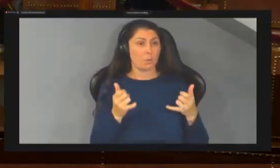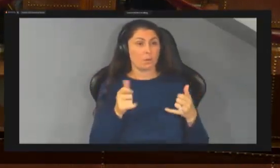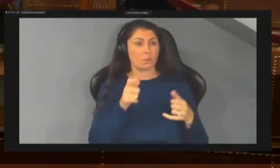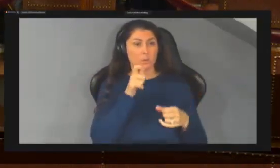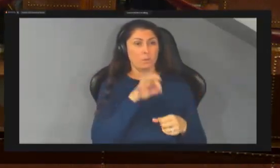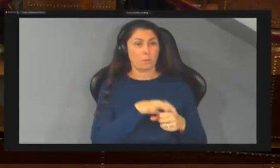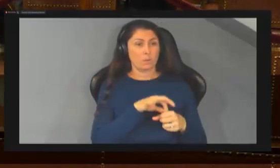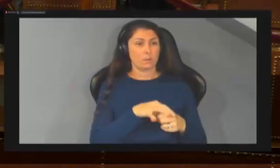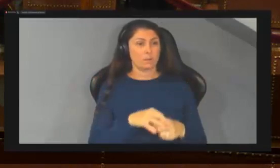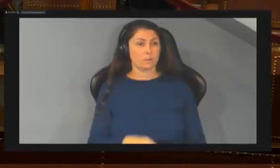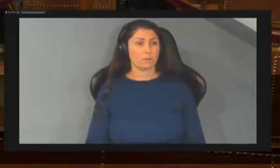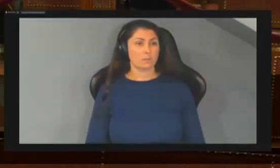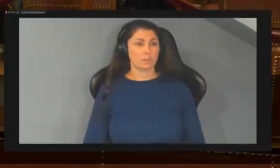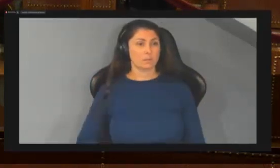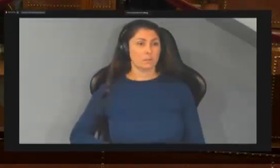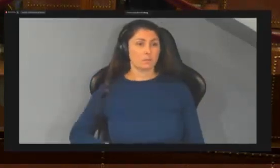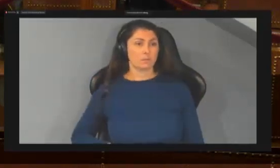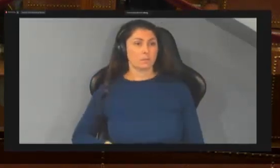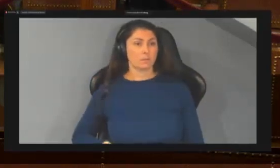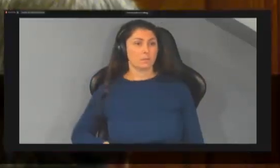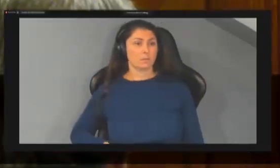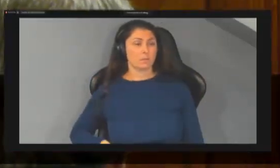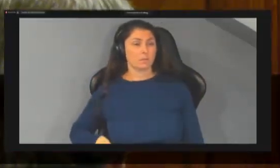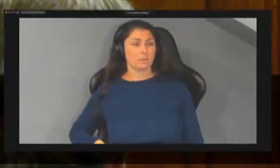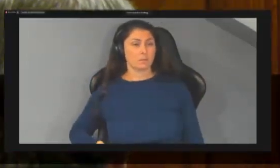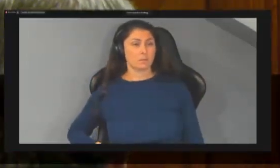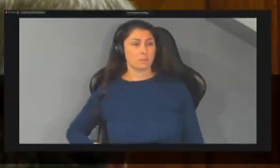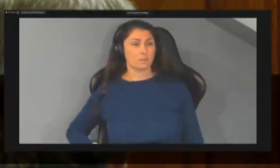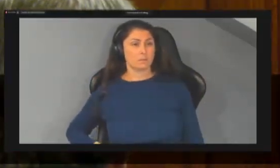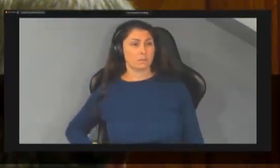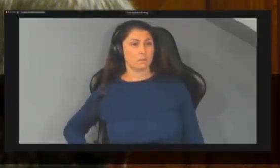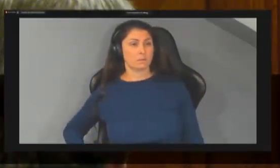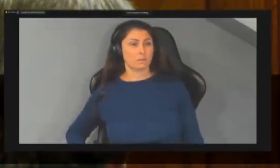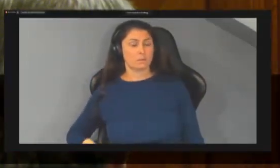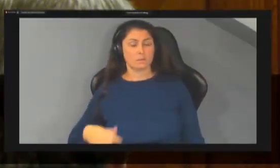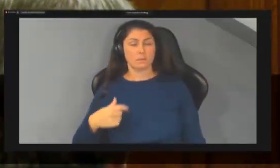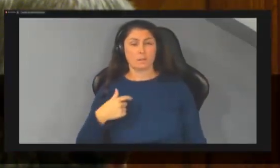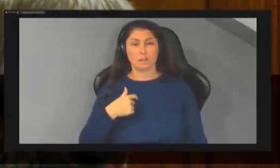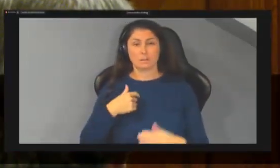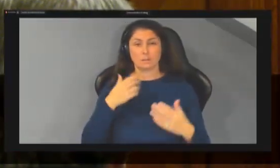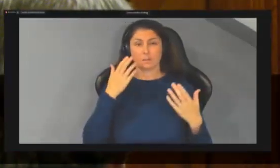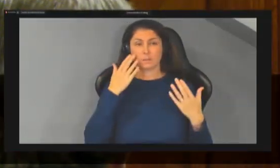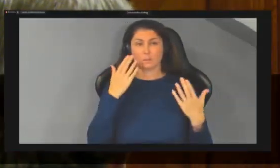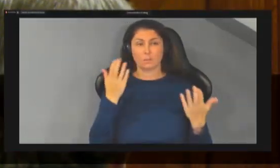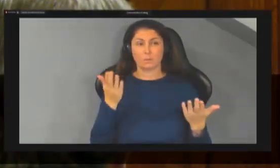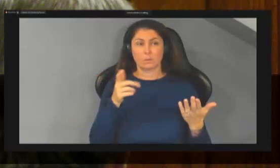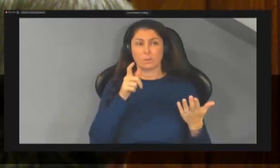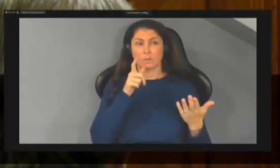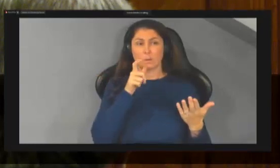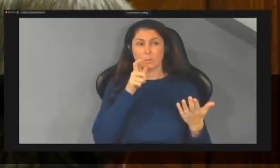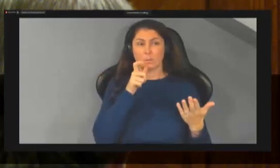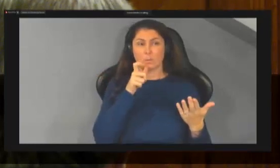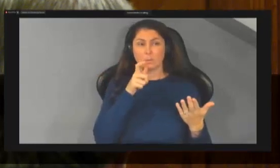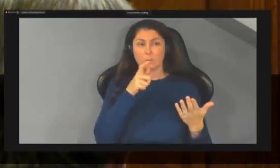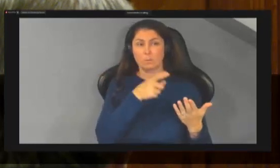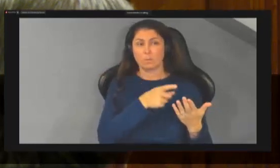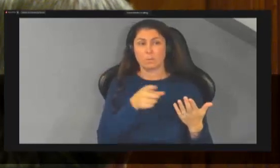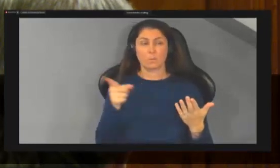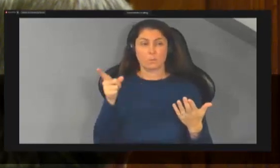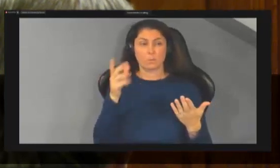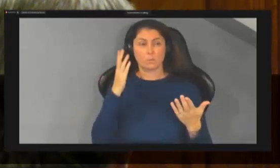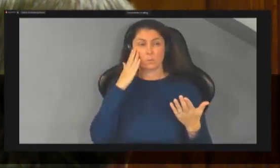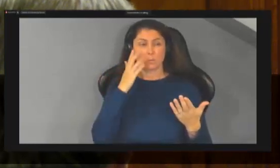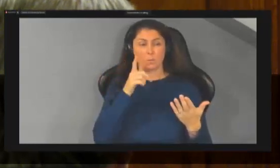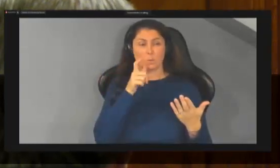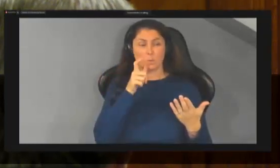that? Well, I mean, I don't know from whom. You all know